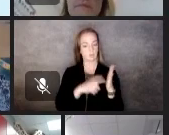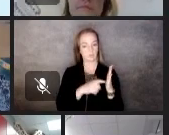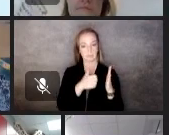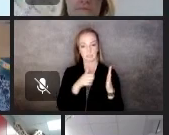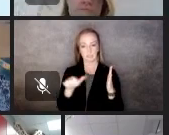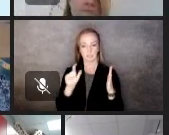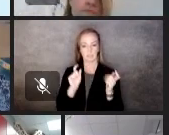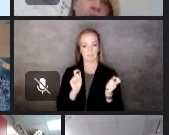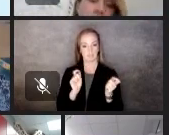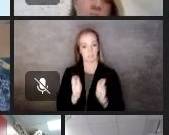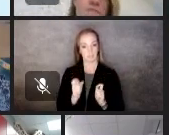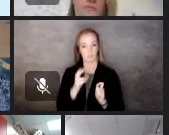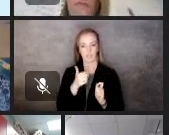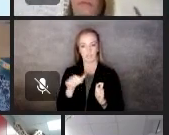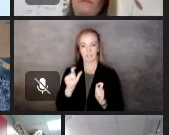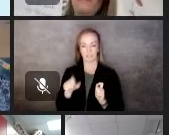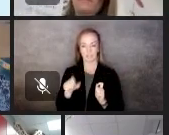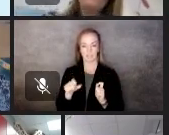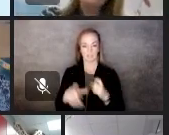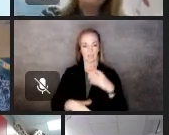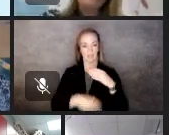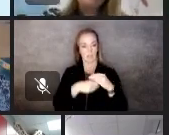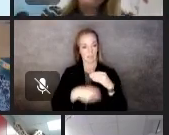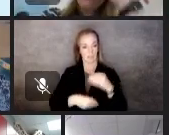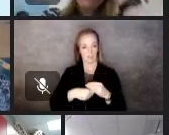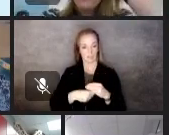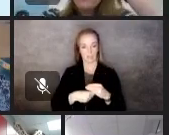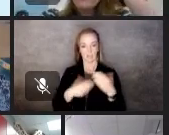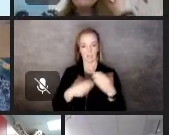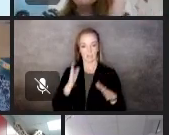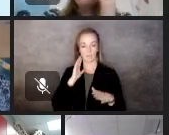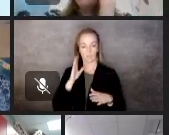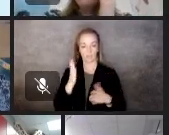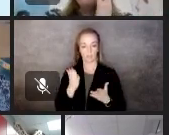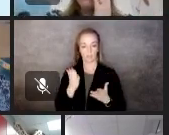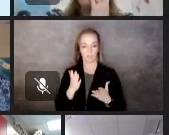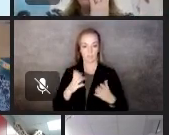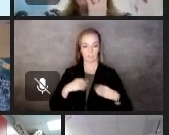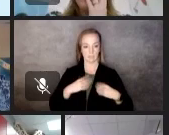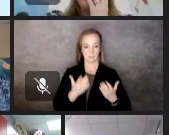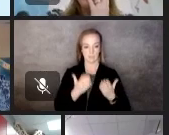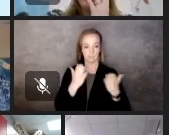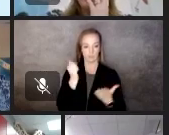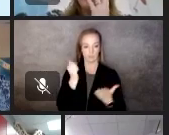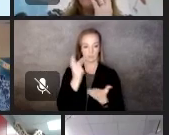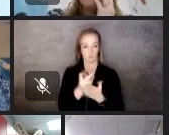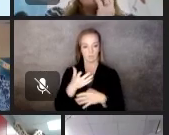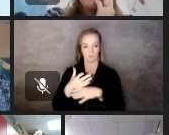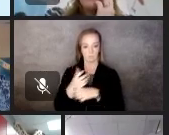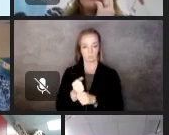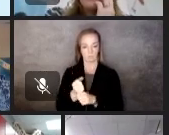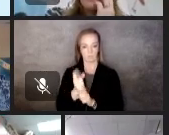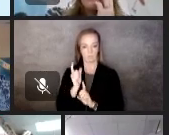adjusting or anything that needs to be added, and then we'll take a motion to approve those minutes in a second.